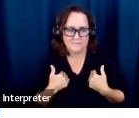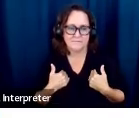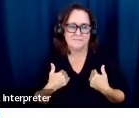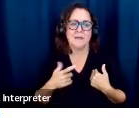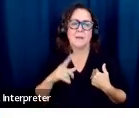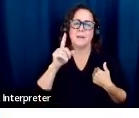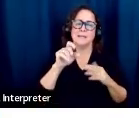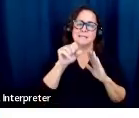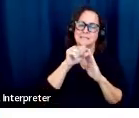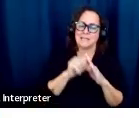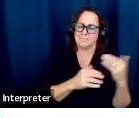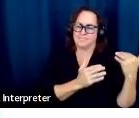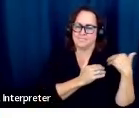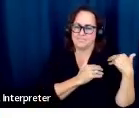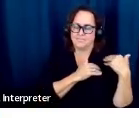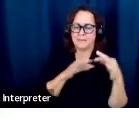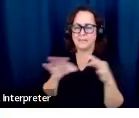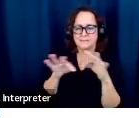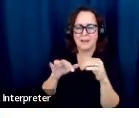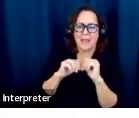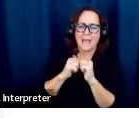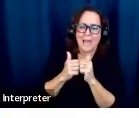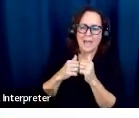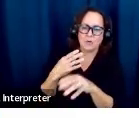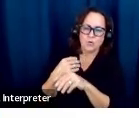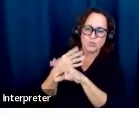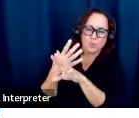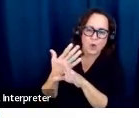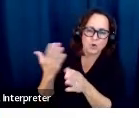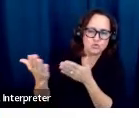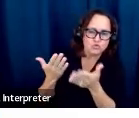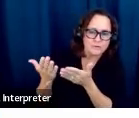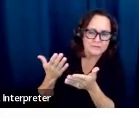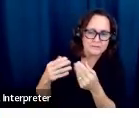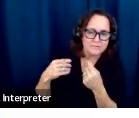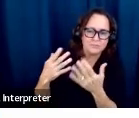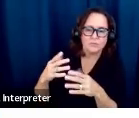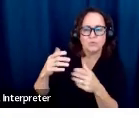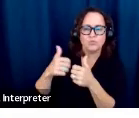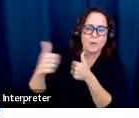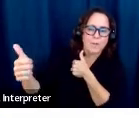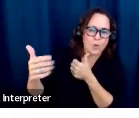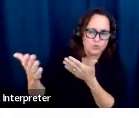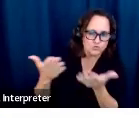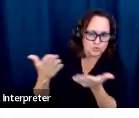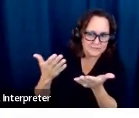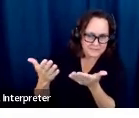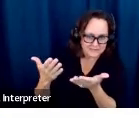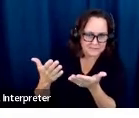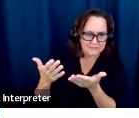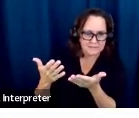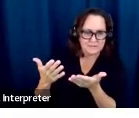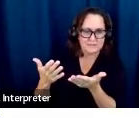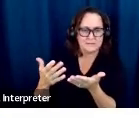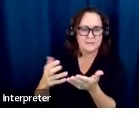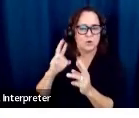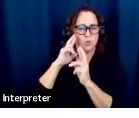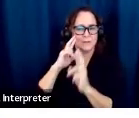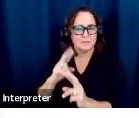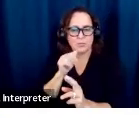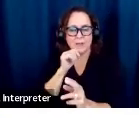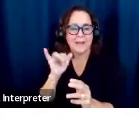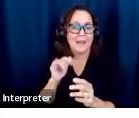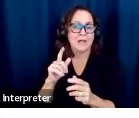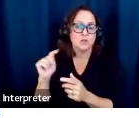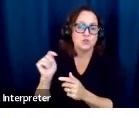to explain how remote services are delivered in a way that respects the privacy of the individual, especially in instances of toileting